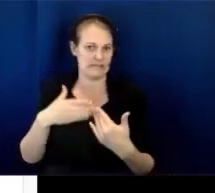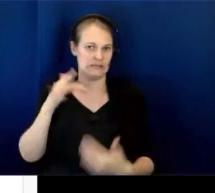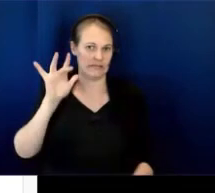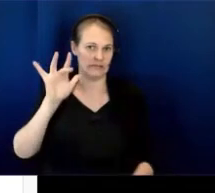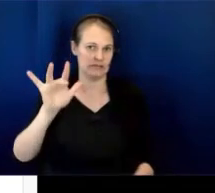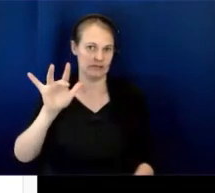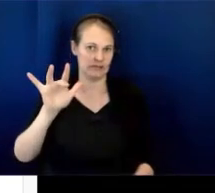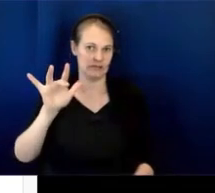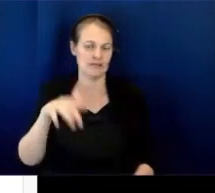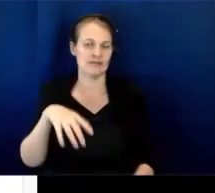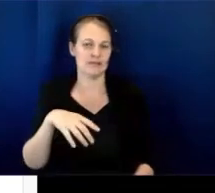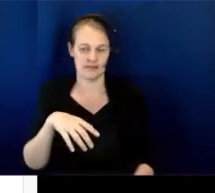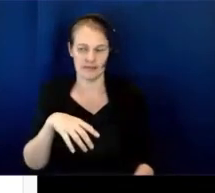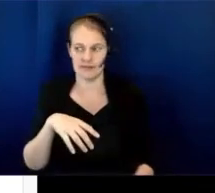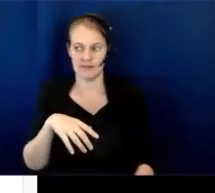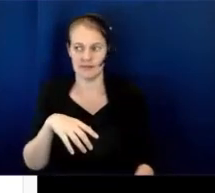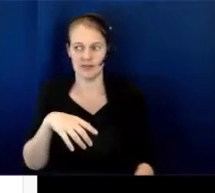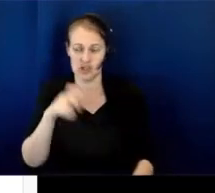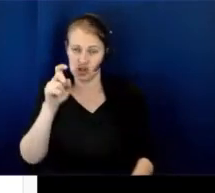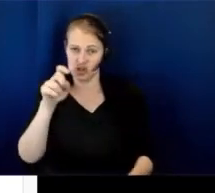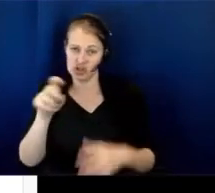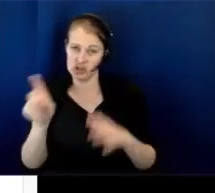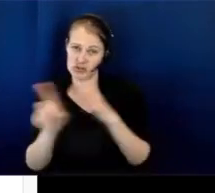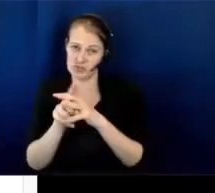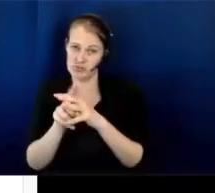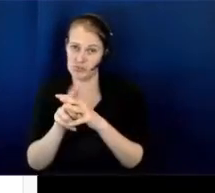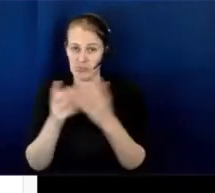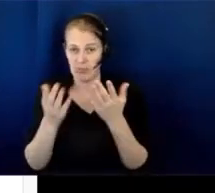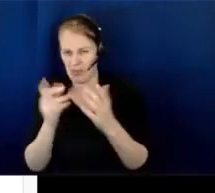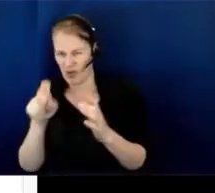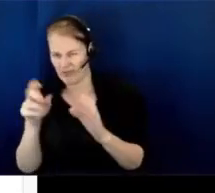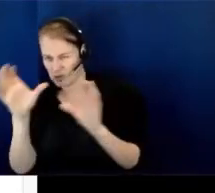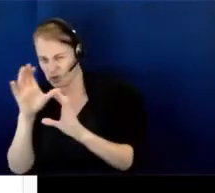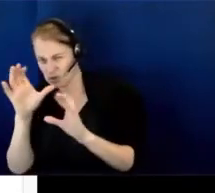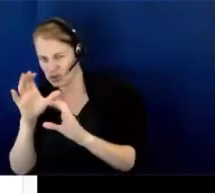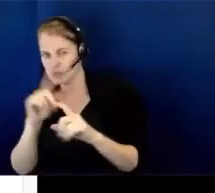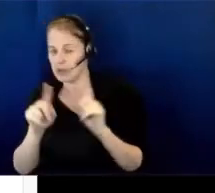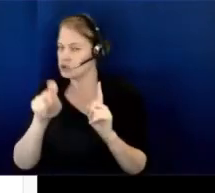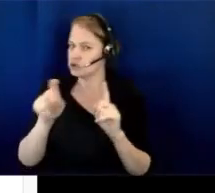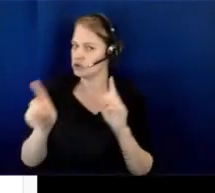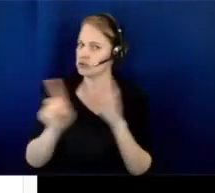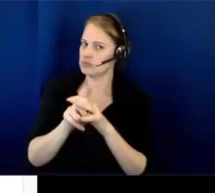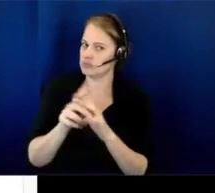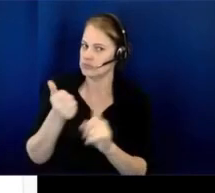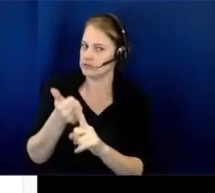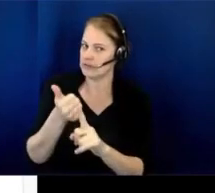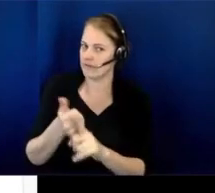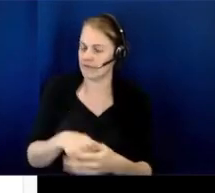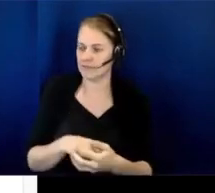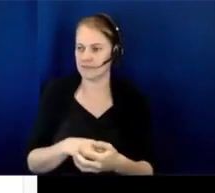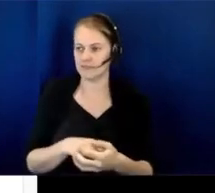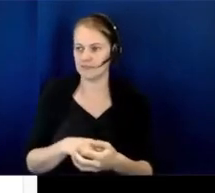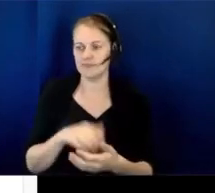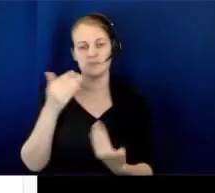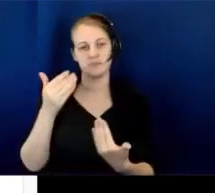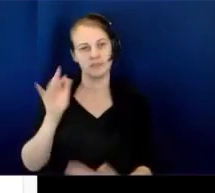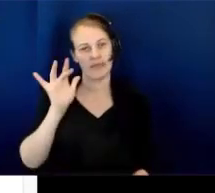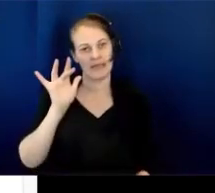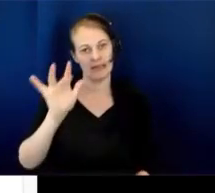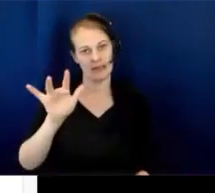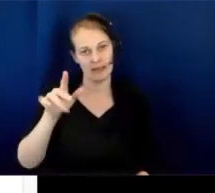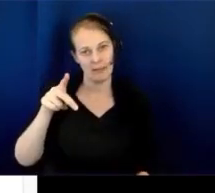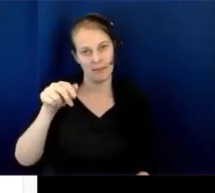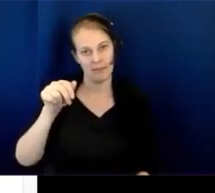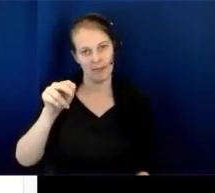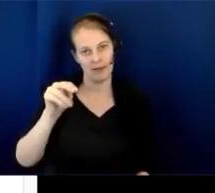for it before it comes up here, but it should just come up and you should be okay. What you're going to do is click that and go ahead and click that button